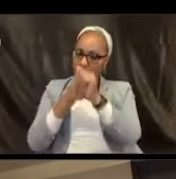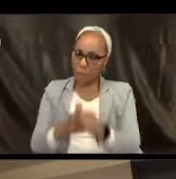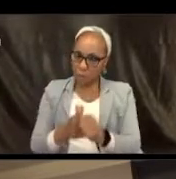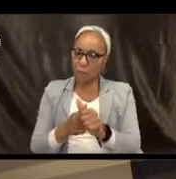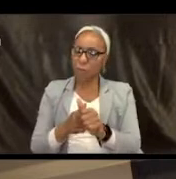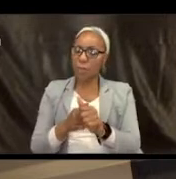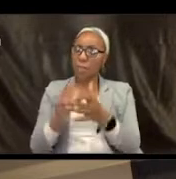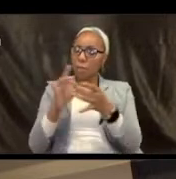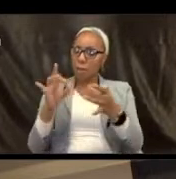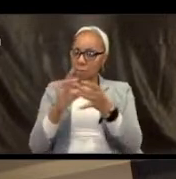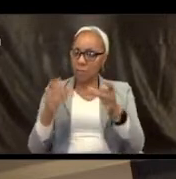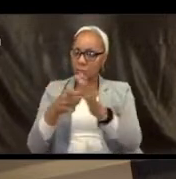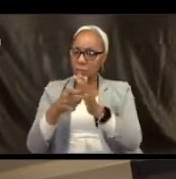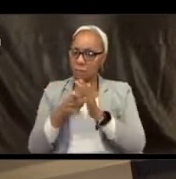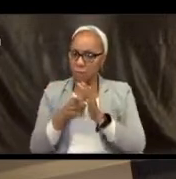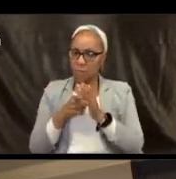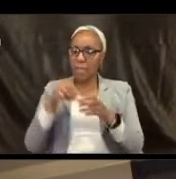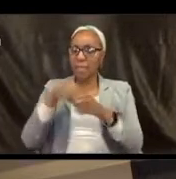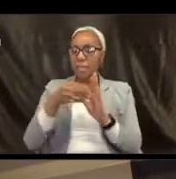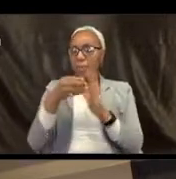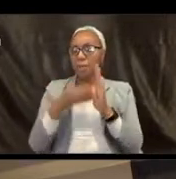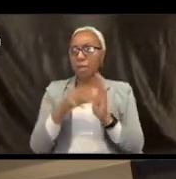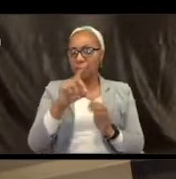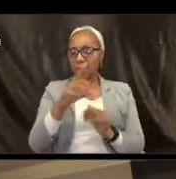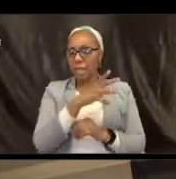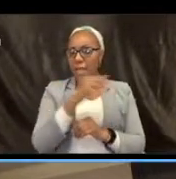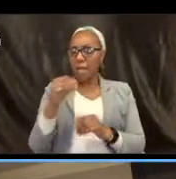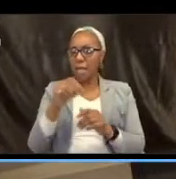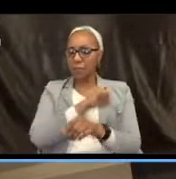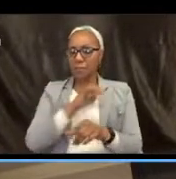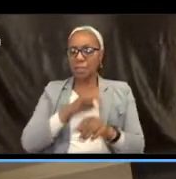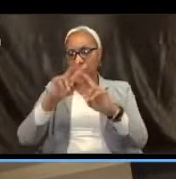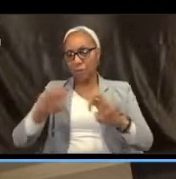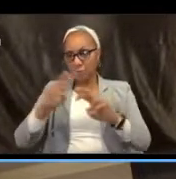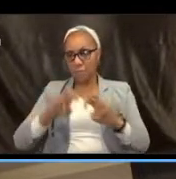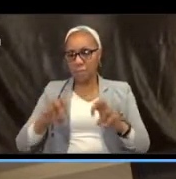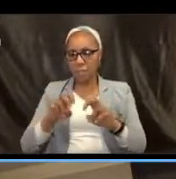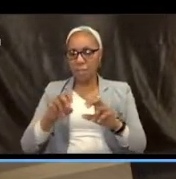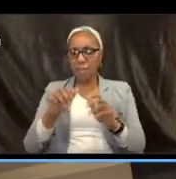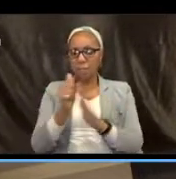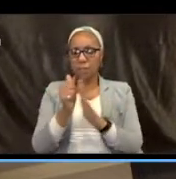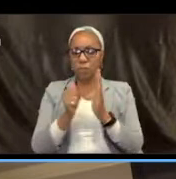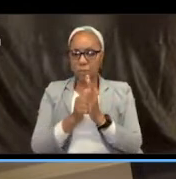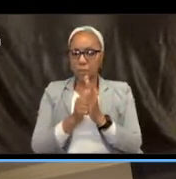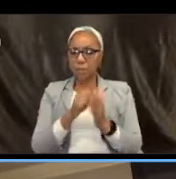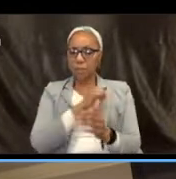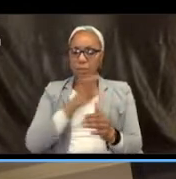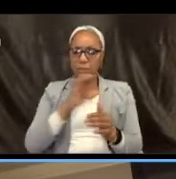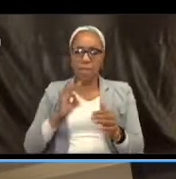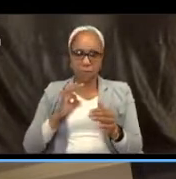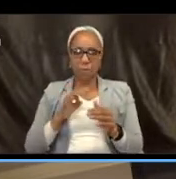and conditions outlined in paragraph E and the staff analysis of the agenda staff report.